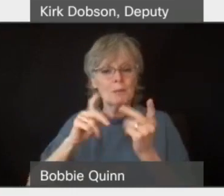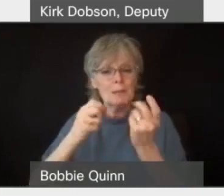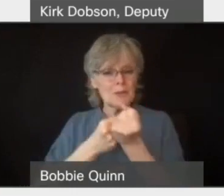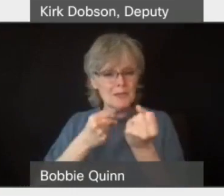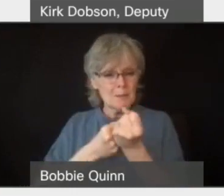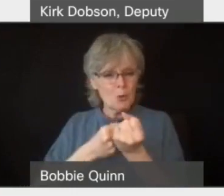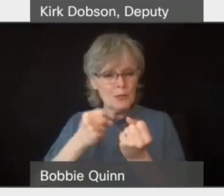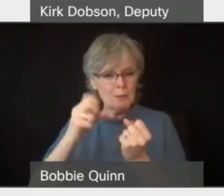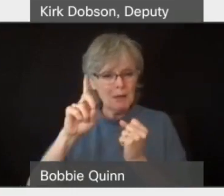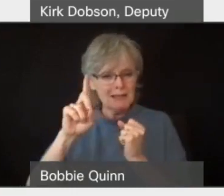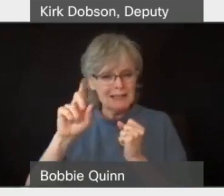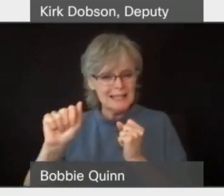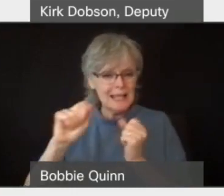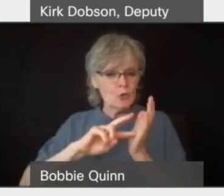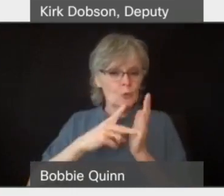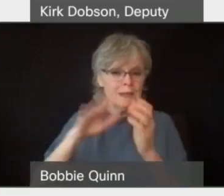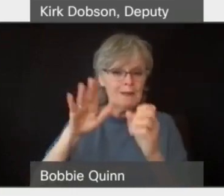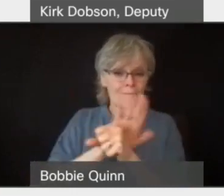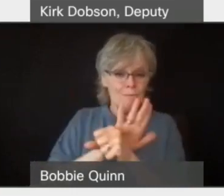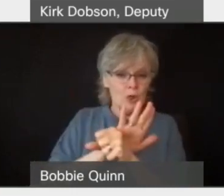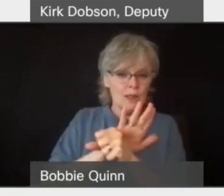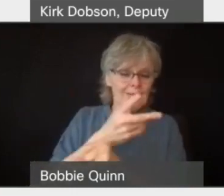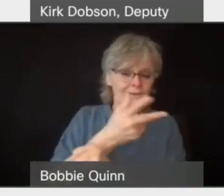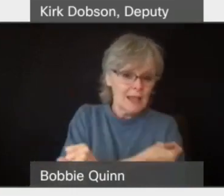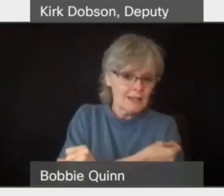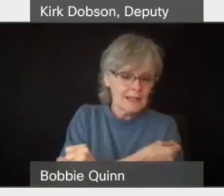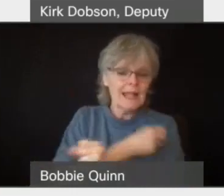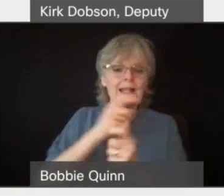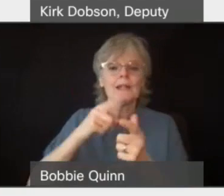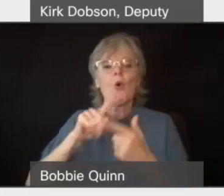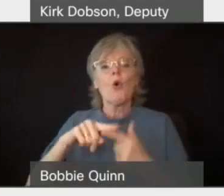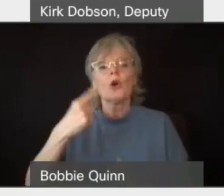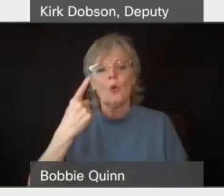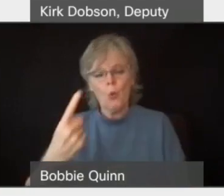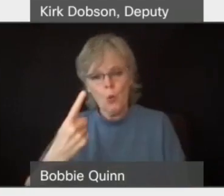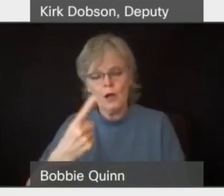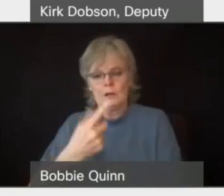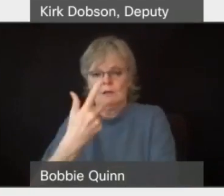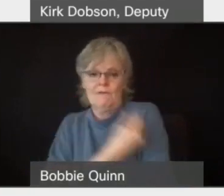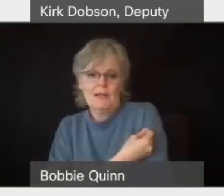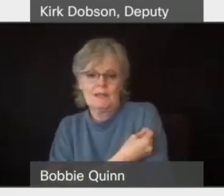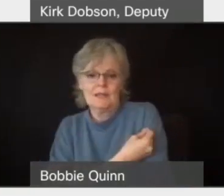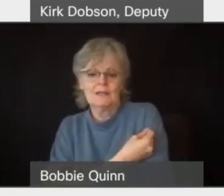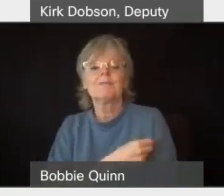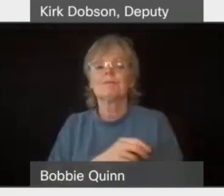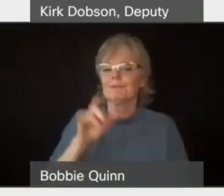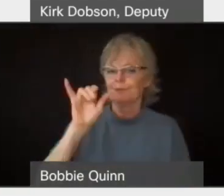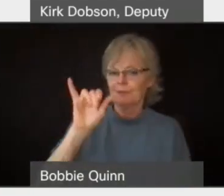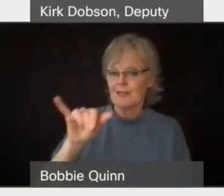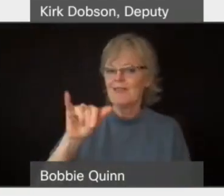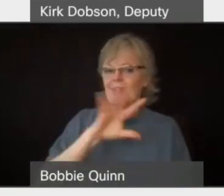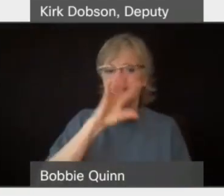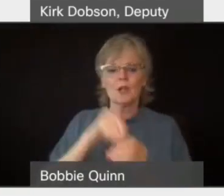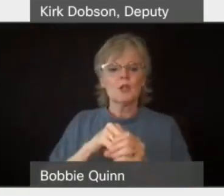fully vaccinated, or does it include people who've had 1 dose of a 2-dose vaccine? That includes everyone who